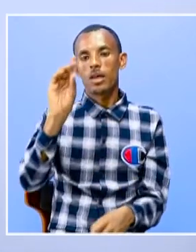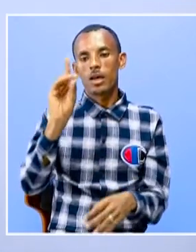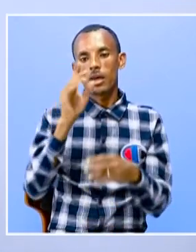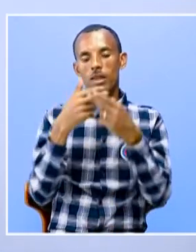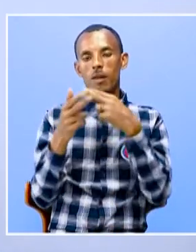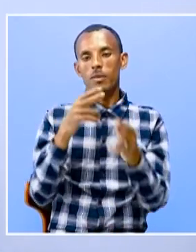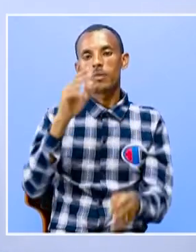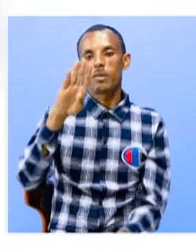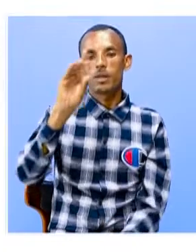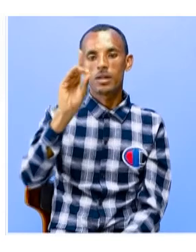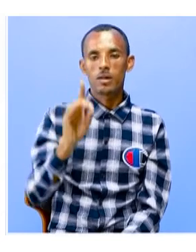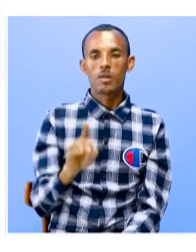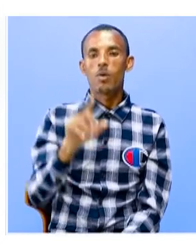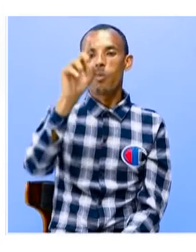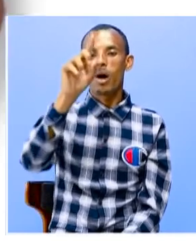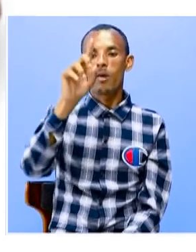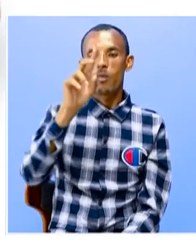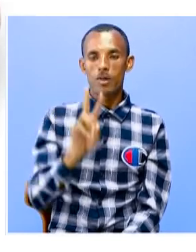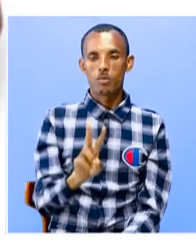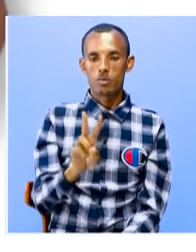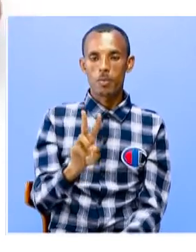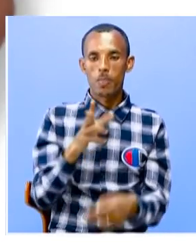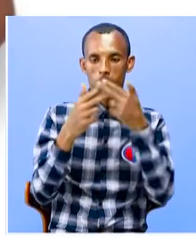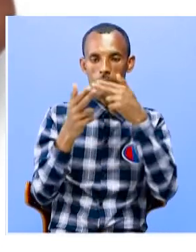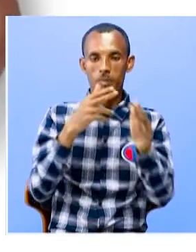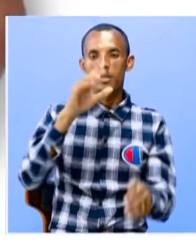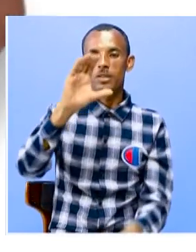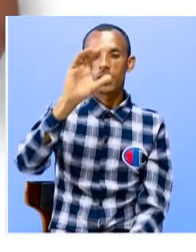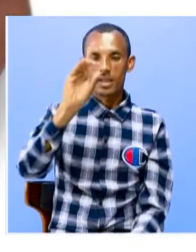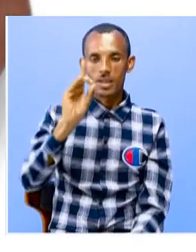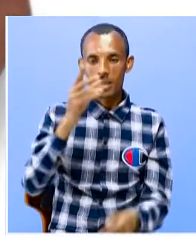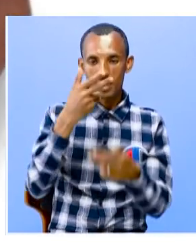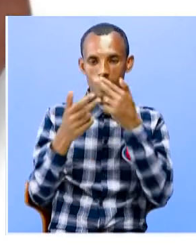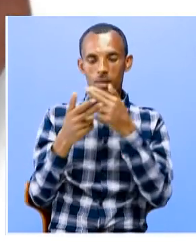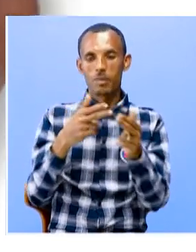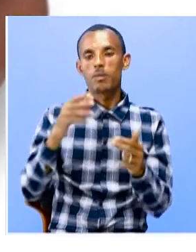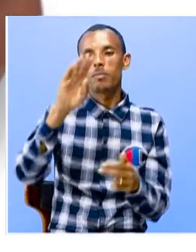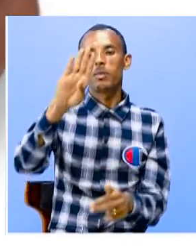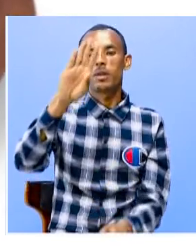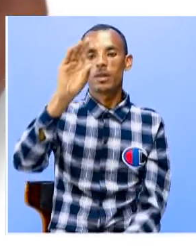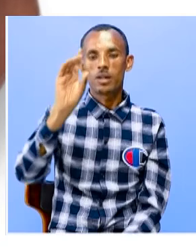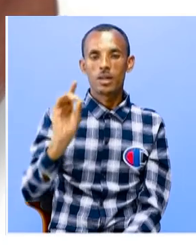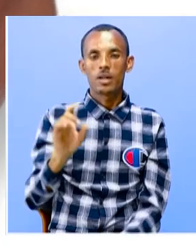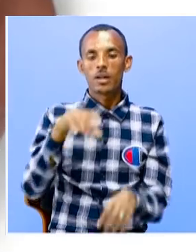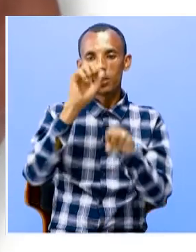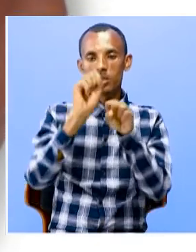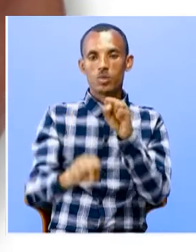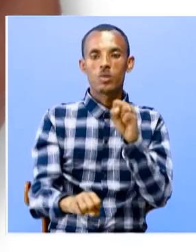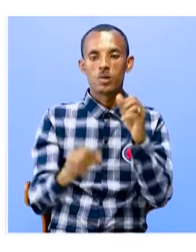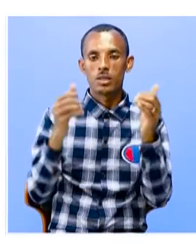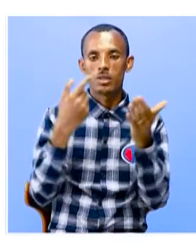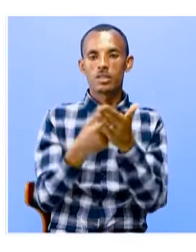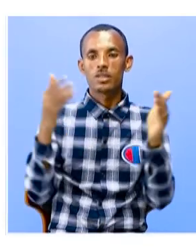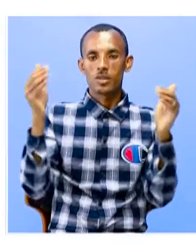BD, half times CD times BD. So this will be equal